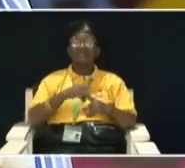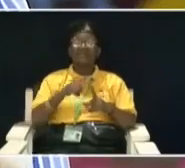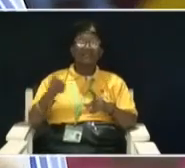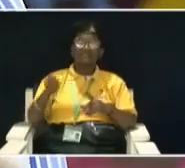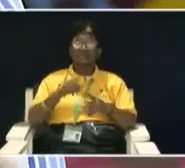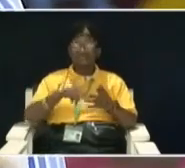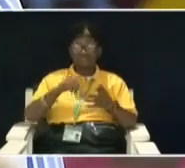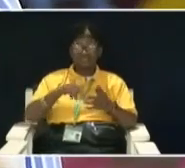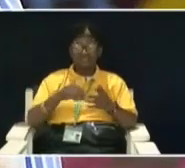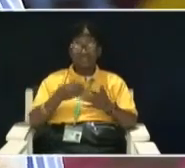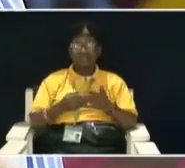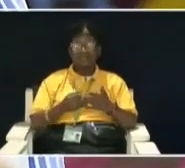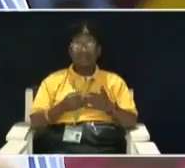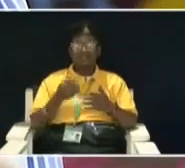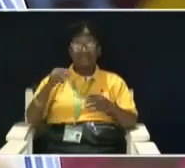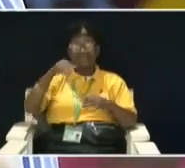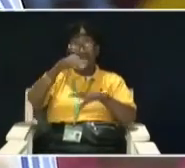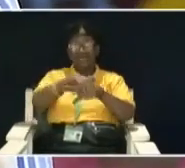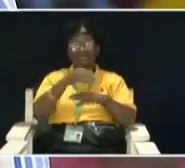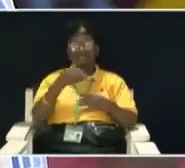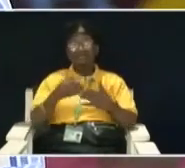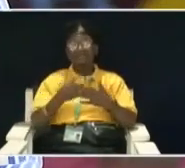night before they were to kill